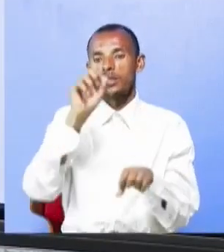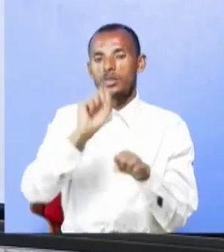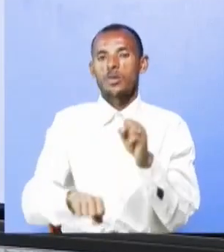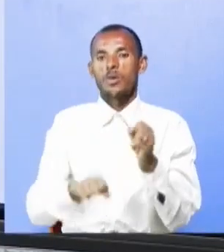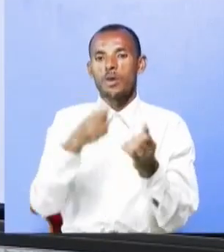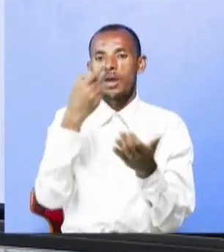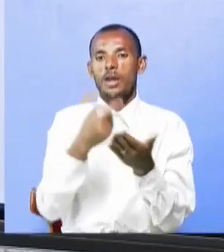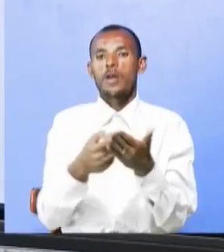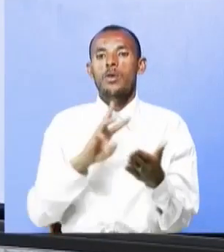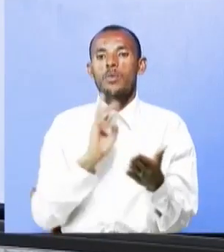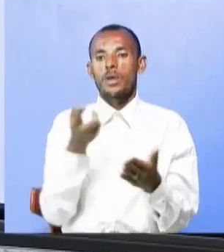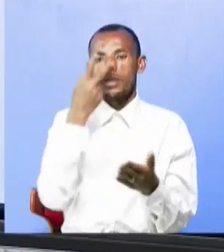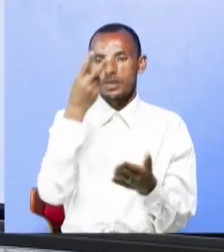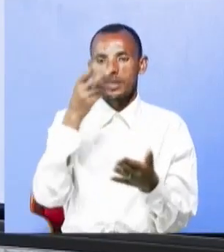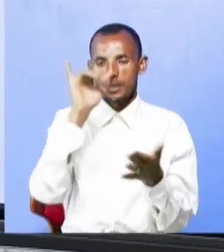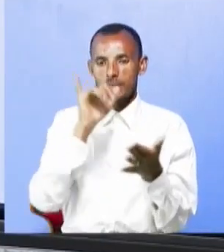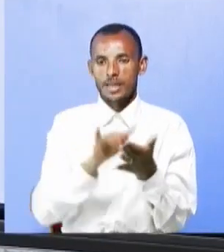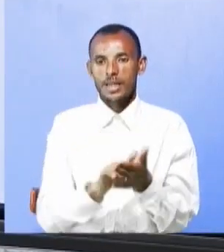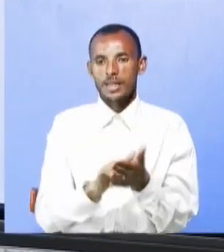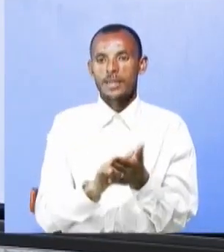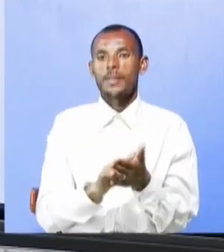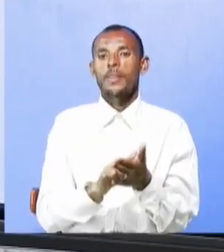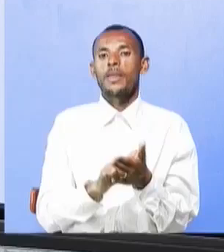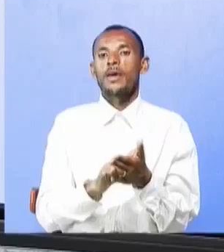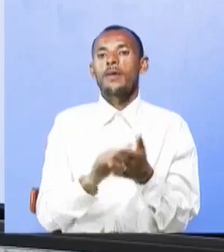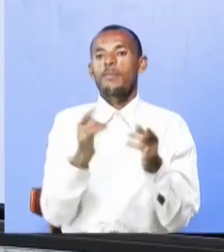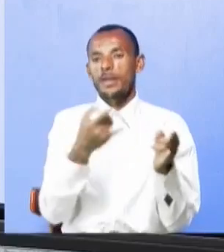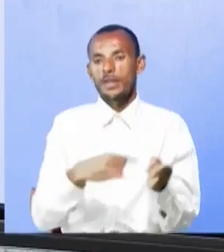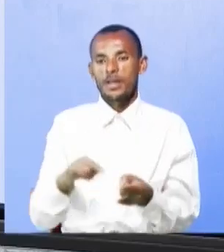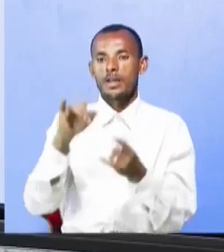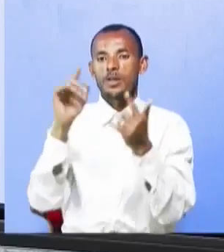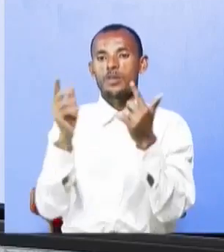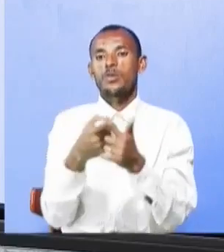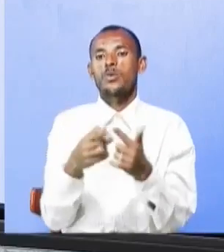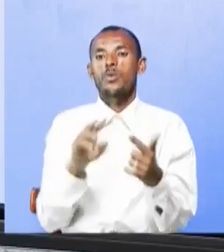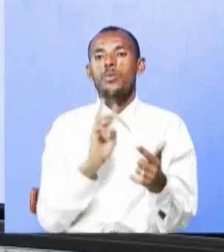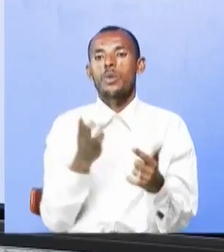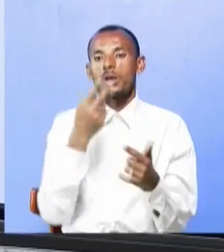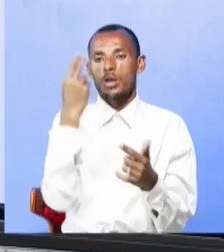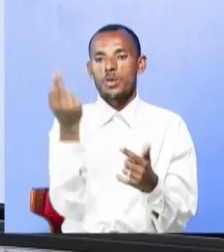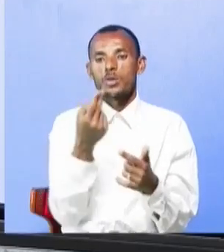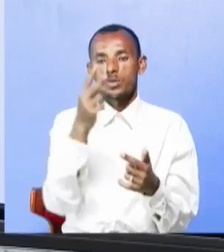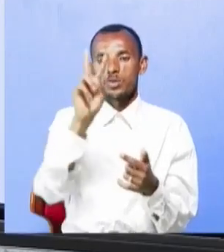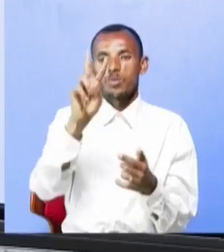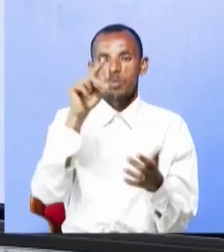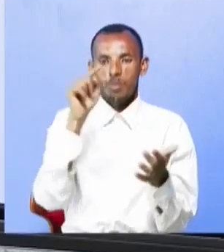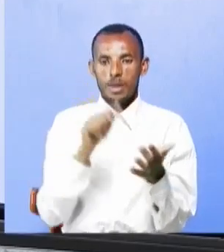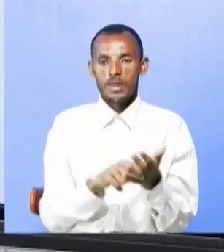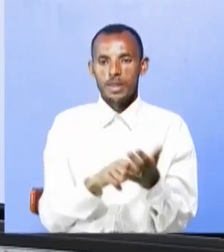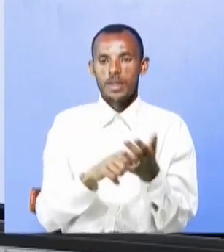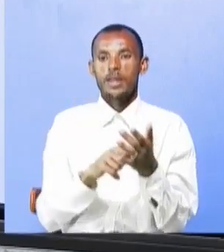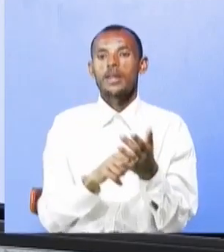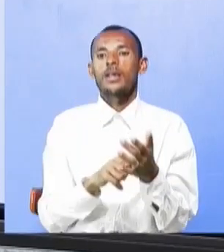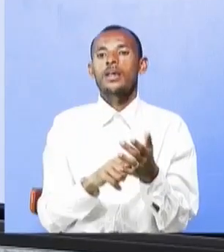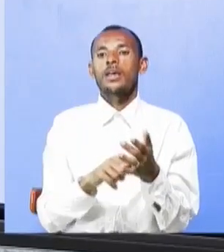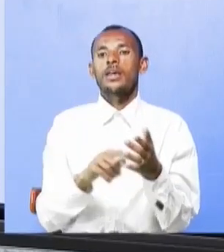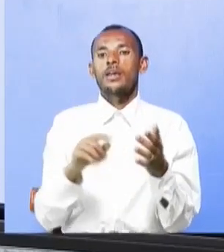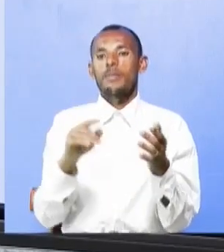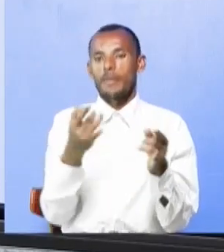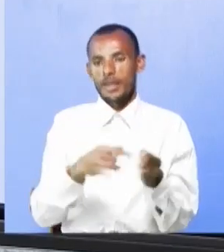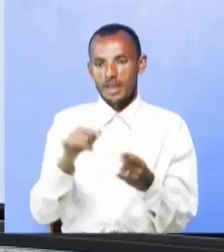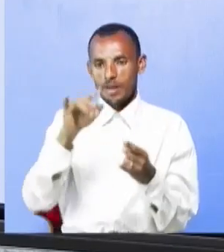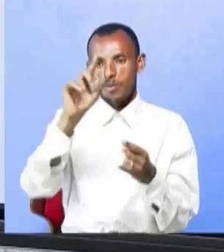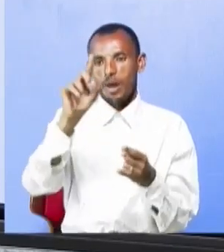here we see that in method 2 we only need 2 points, and in method 1 we needed